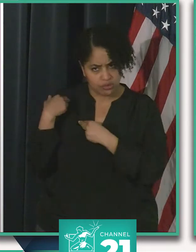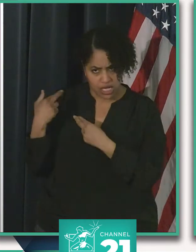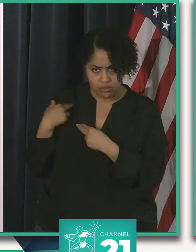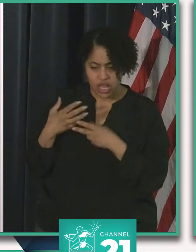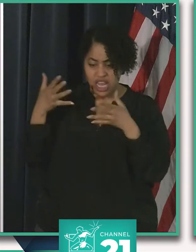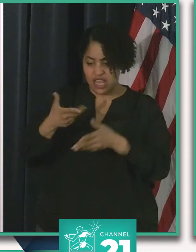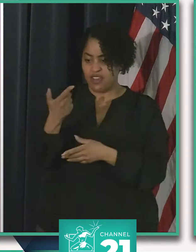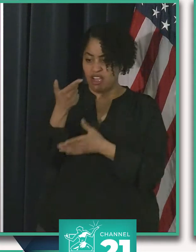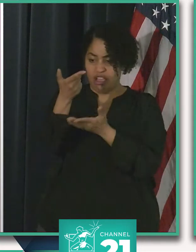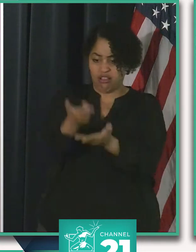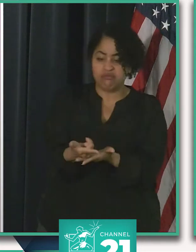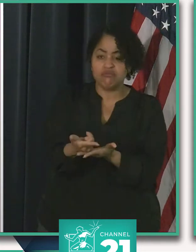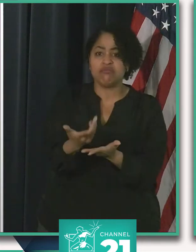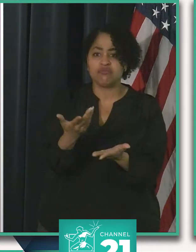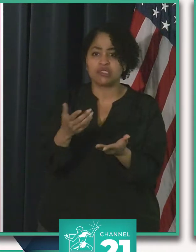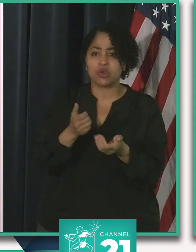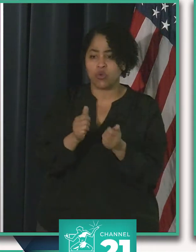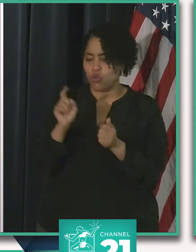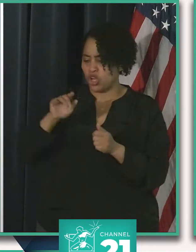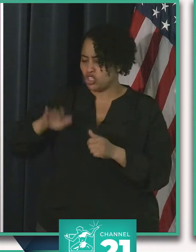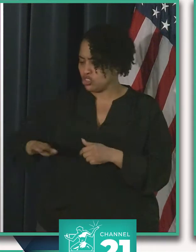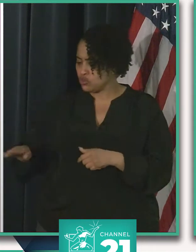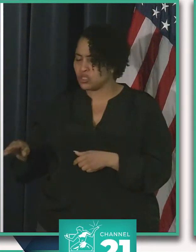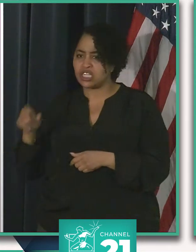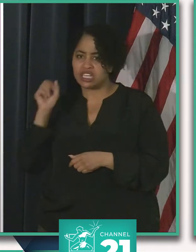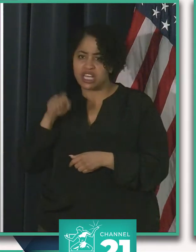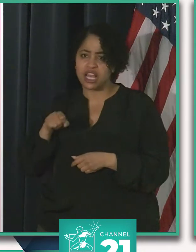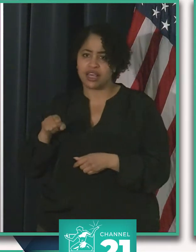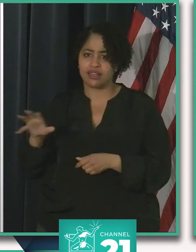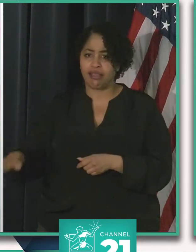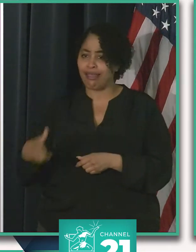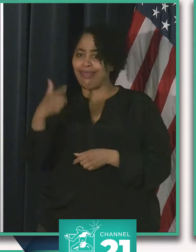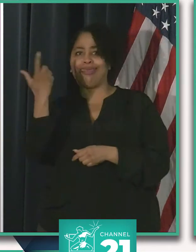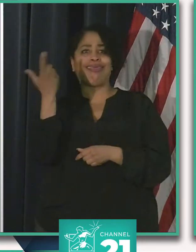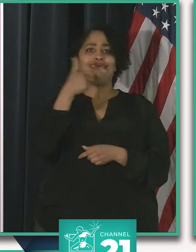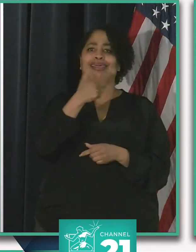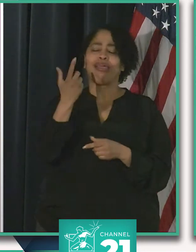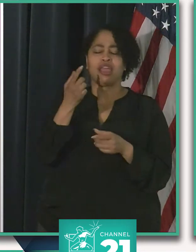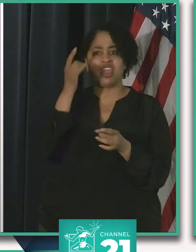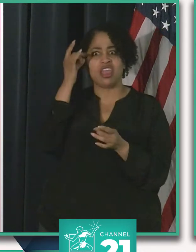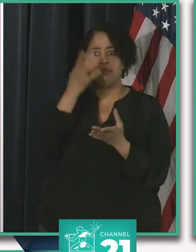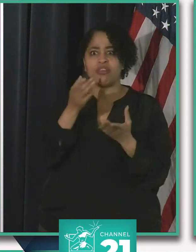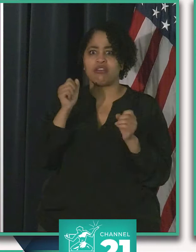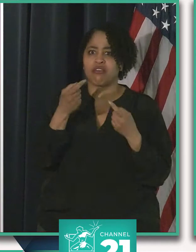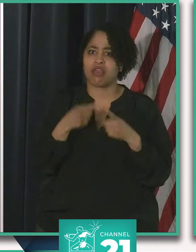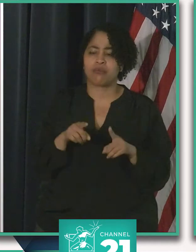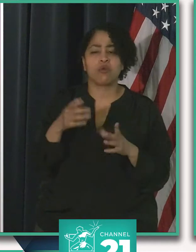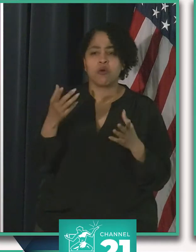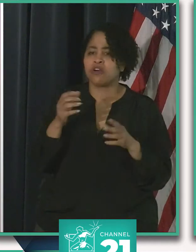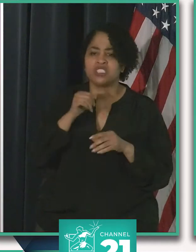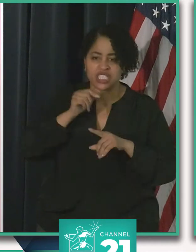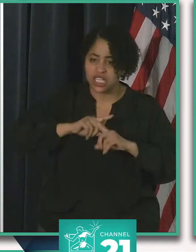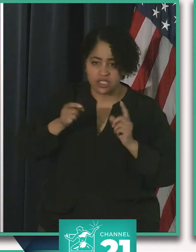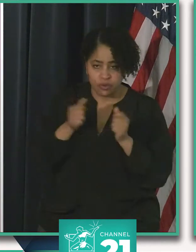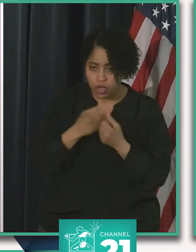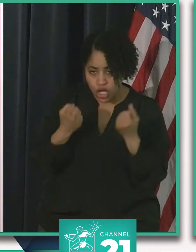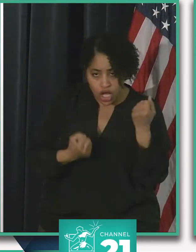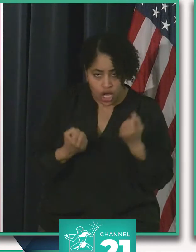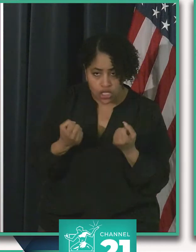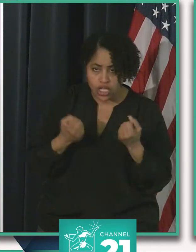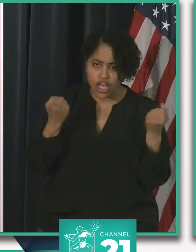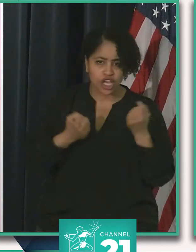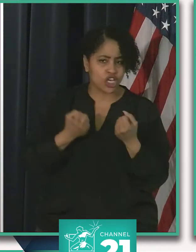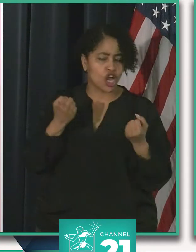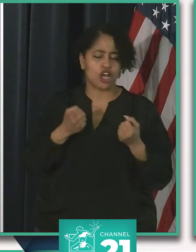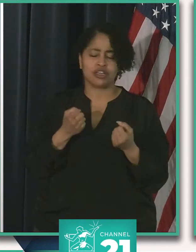leave a gun out and where a child could get a hold of it, tragic things happen. Well, it's no different with these cars. These cars put